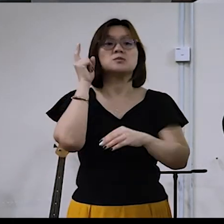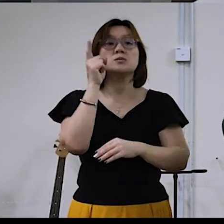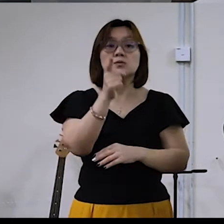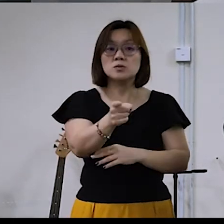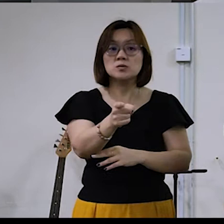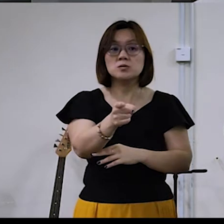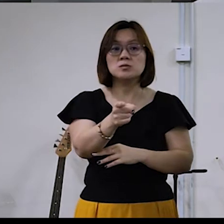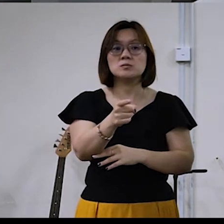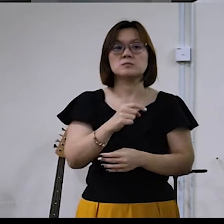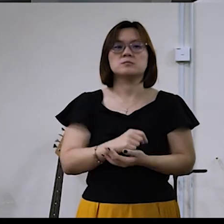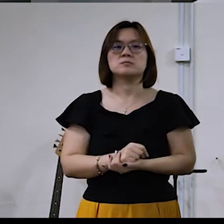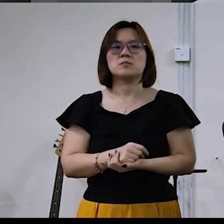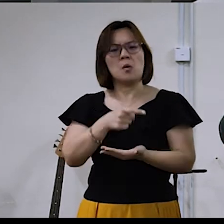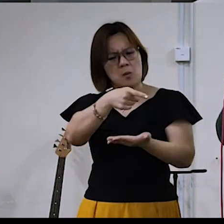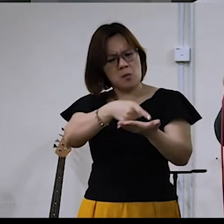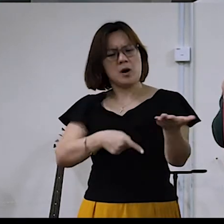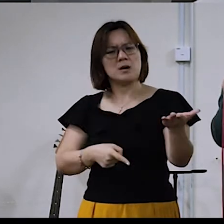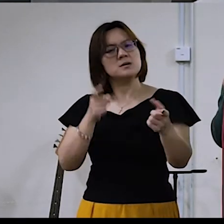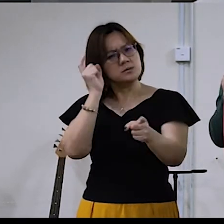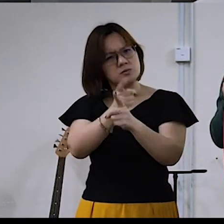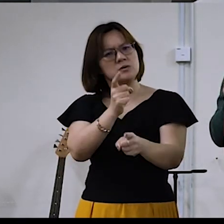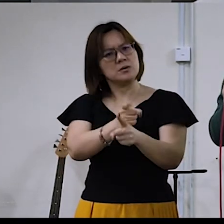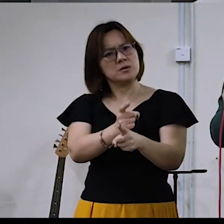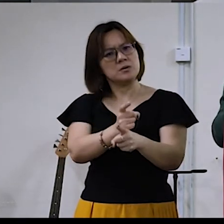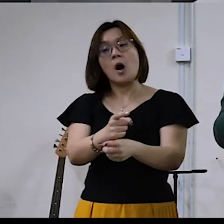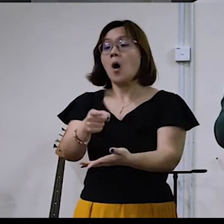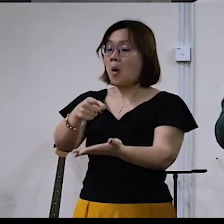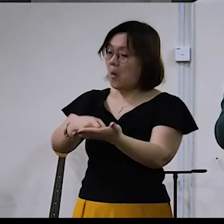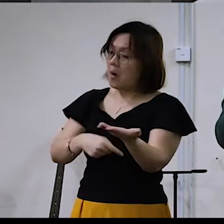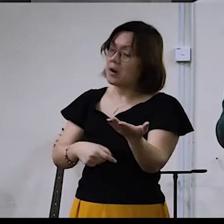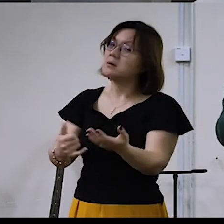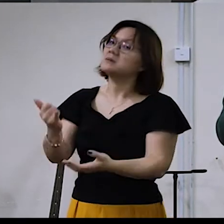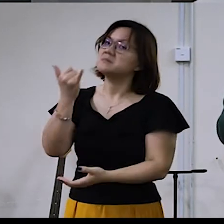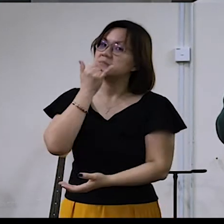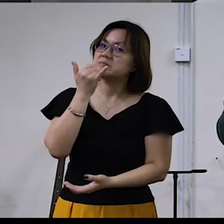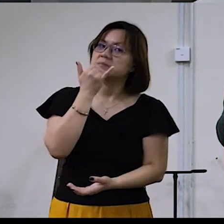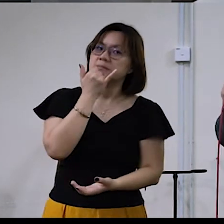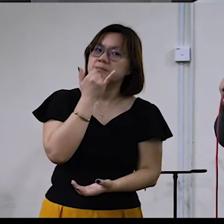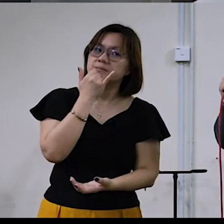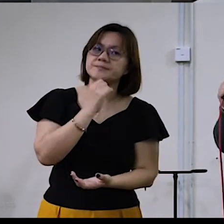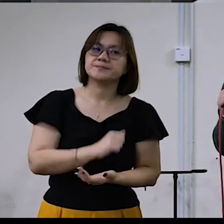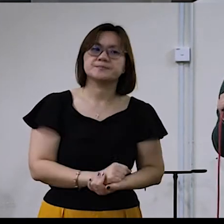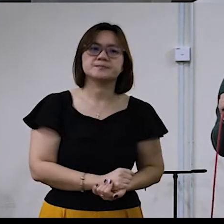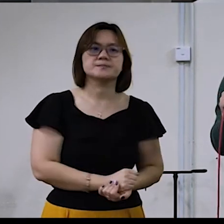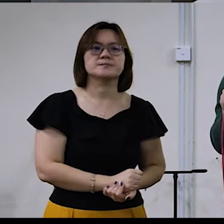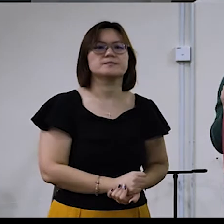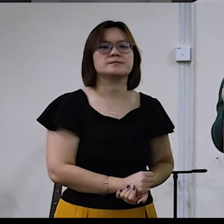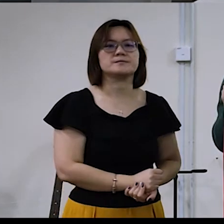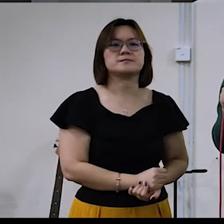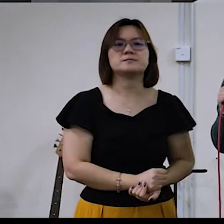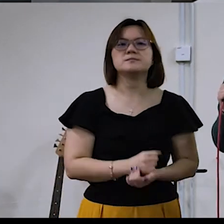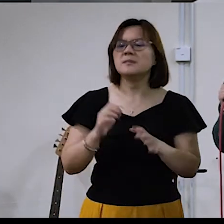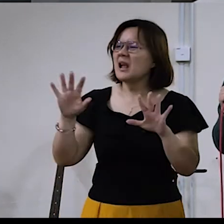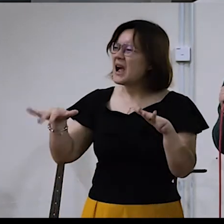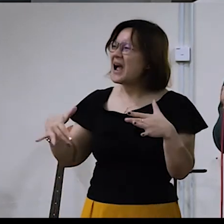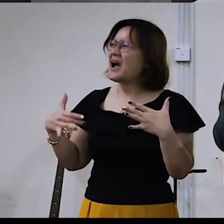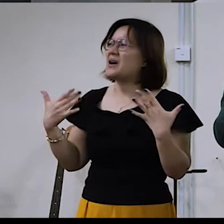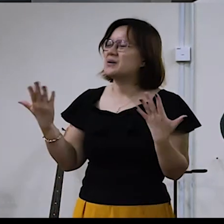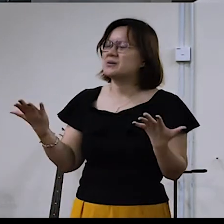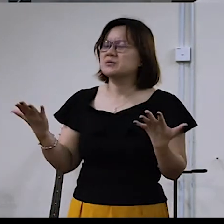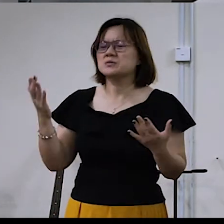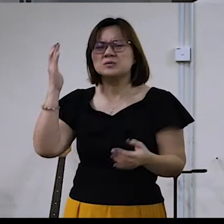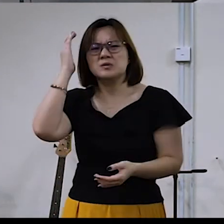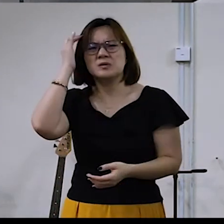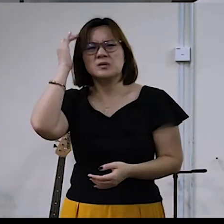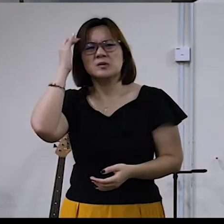a preacher. What makes a preacher good? And I've said this many times and I'm going to say this over again. What makes a preacher, a person who preaches,